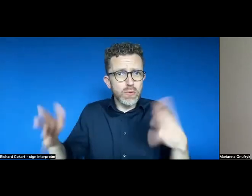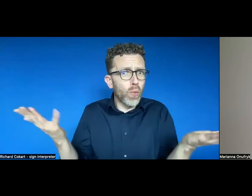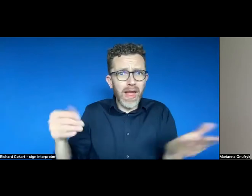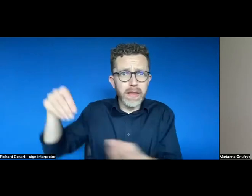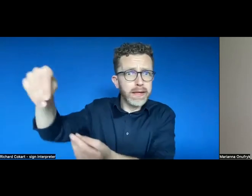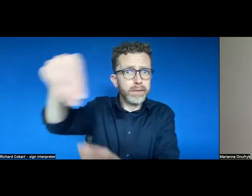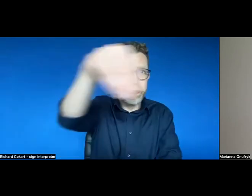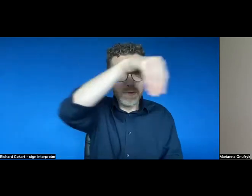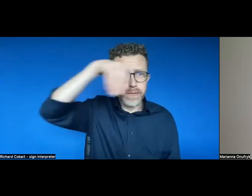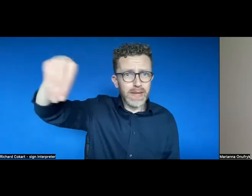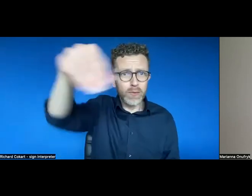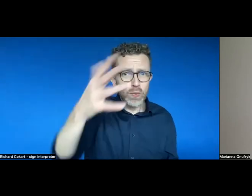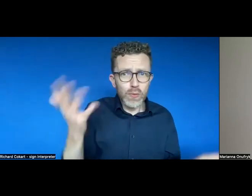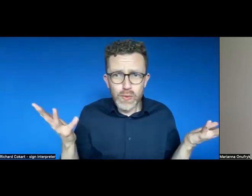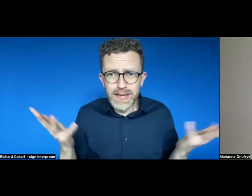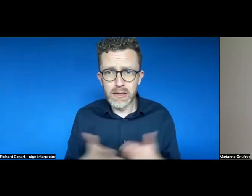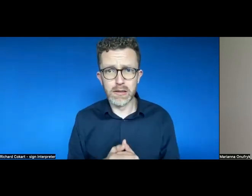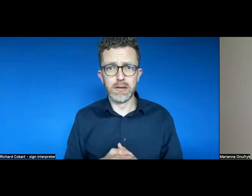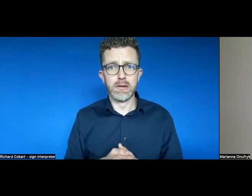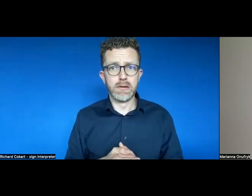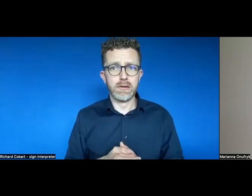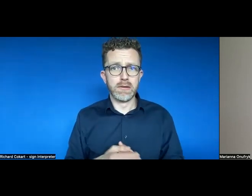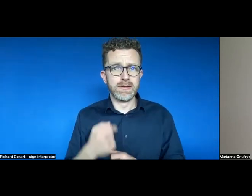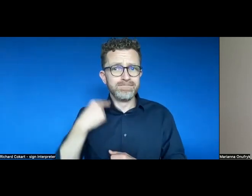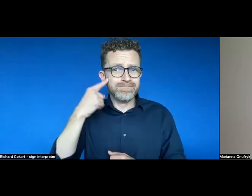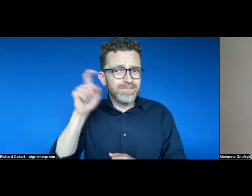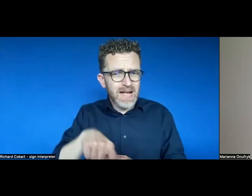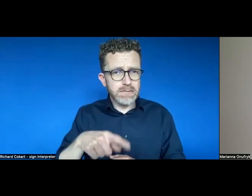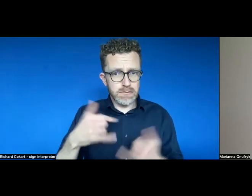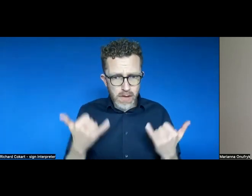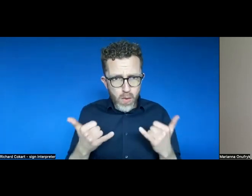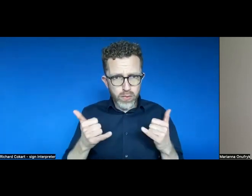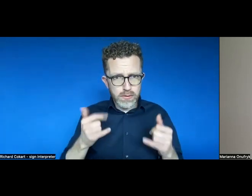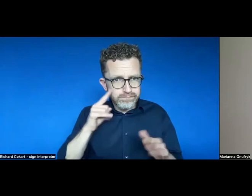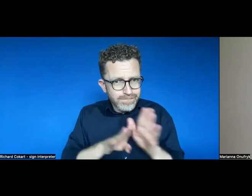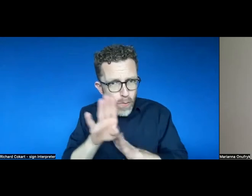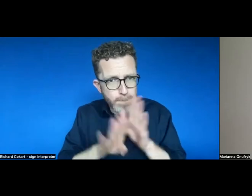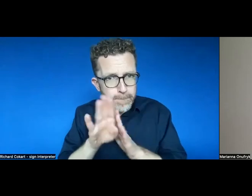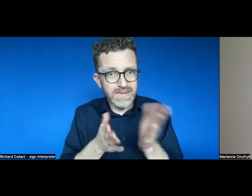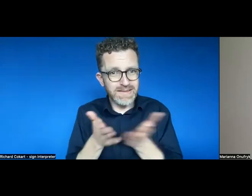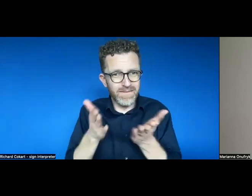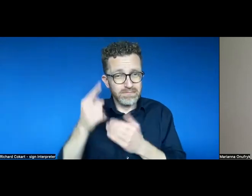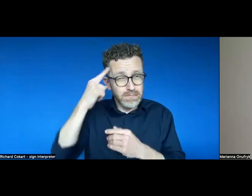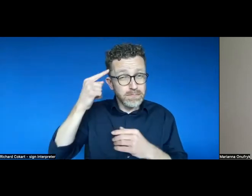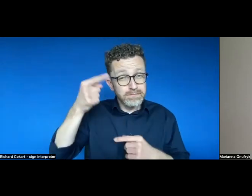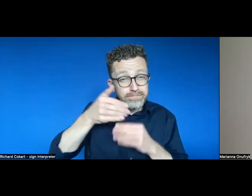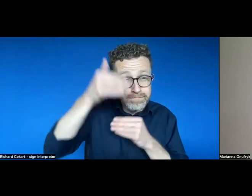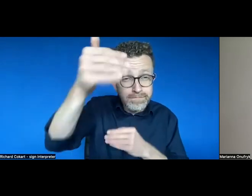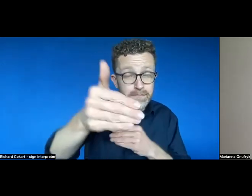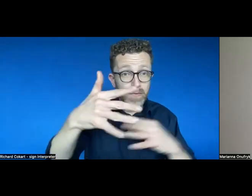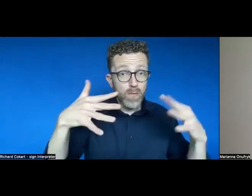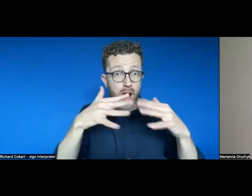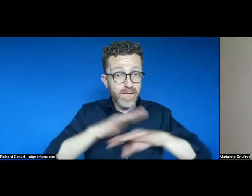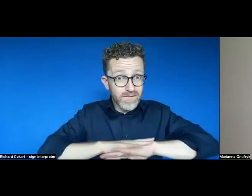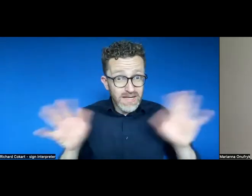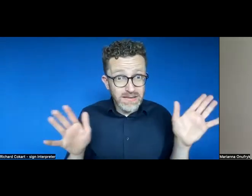Because, you know, there is one more issue that, for example, all the families from our